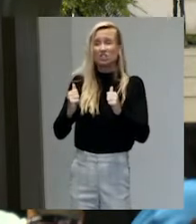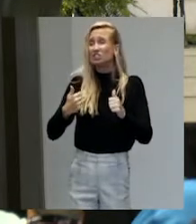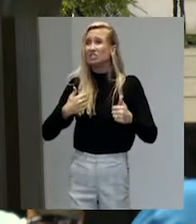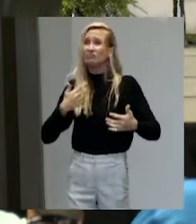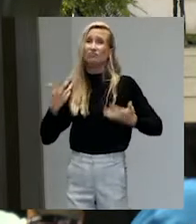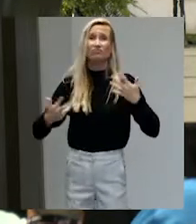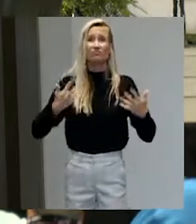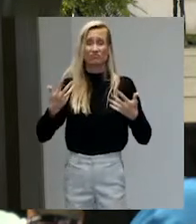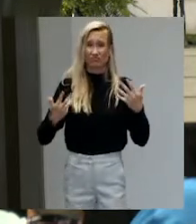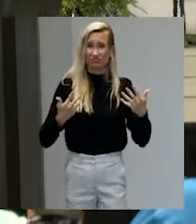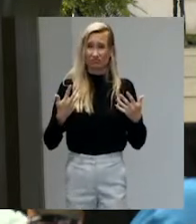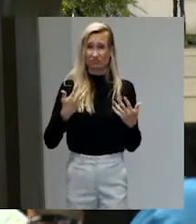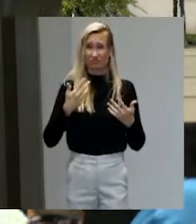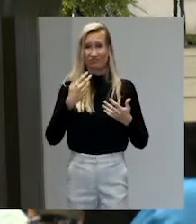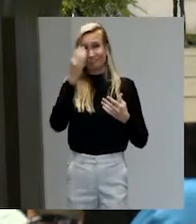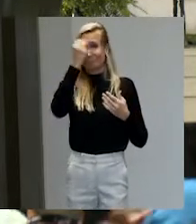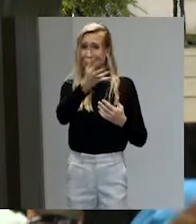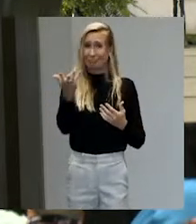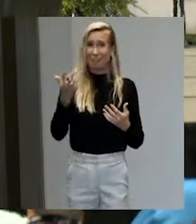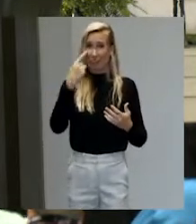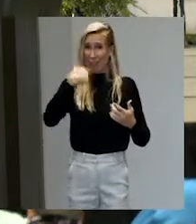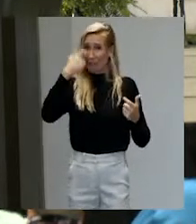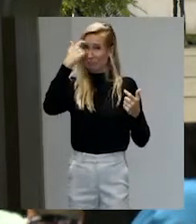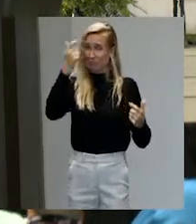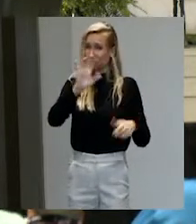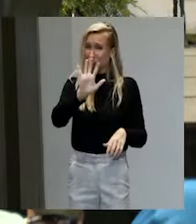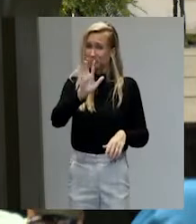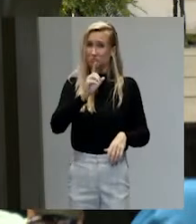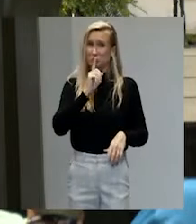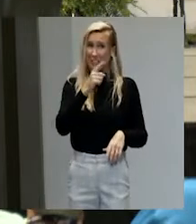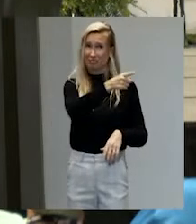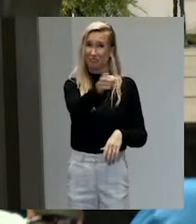Yeah. Not the other way around, right? No, I liked them.